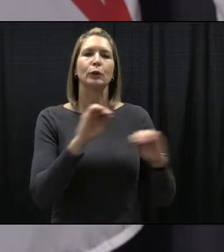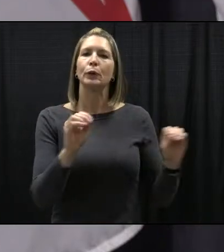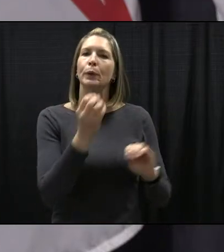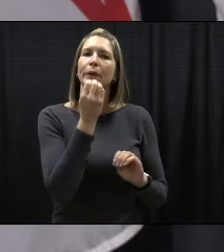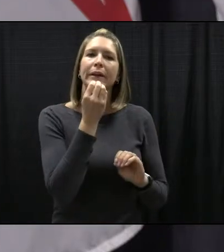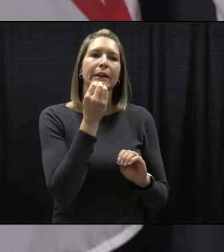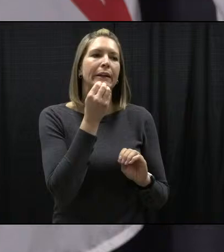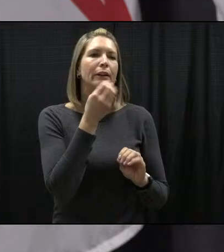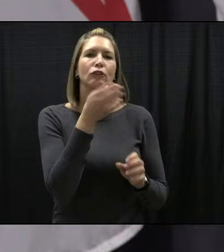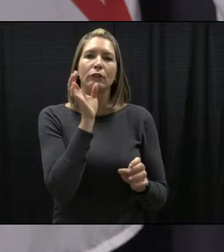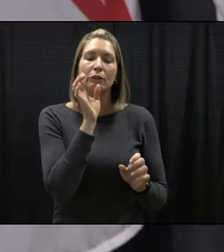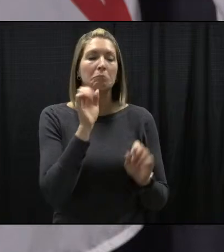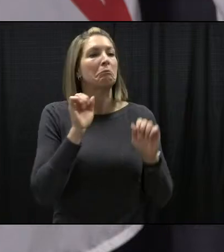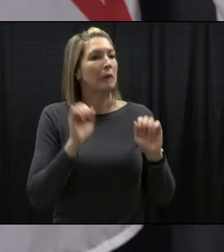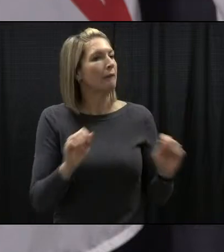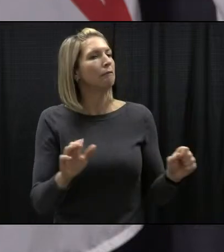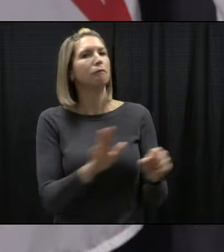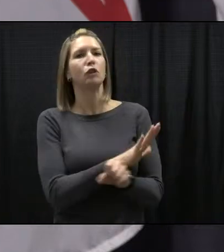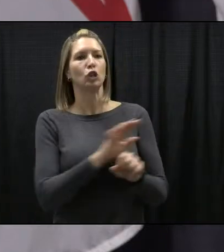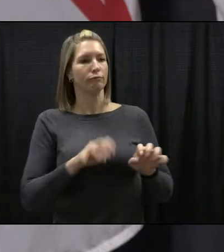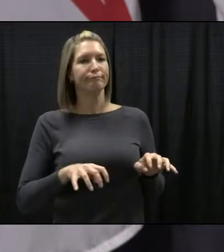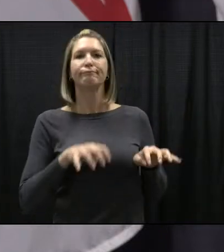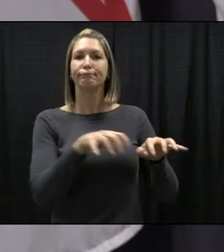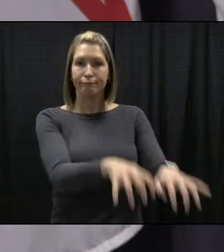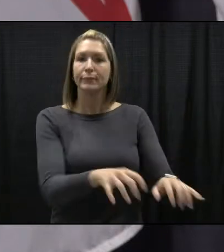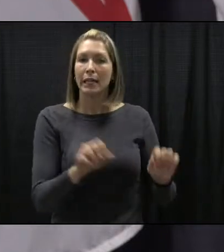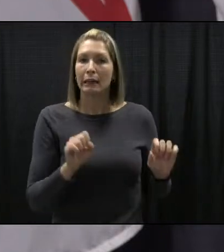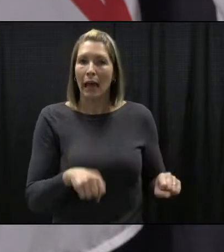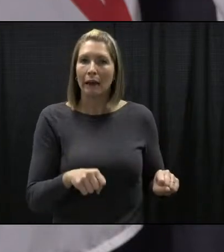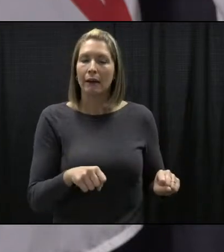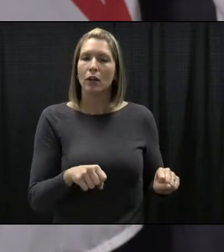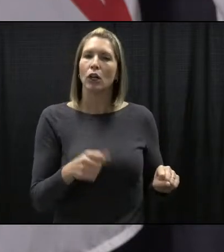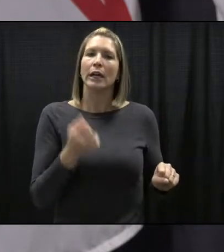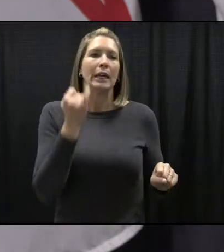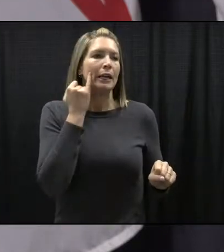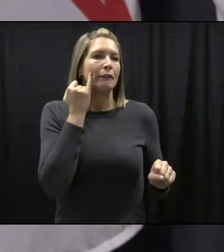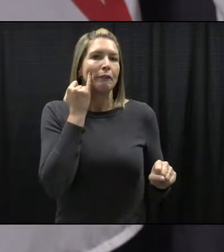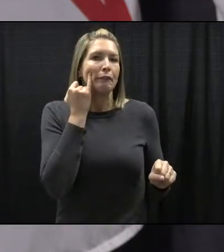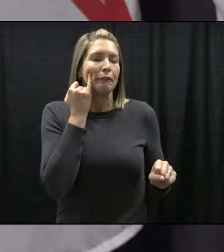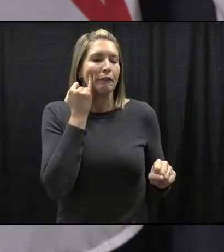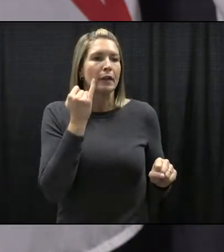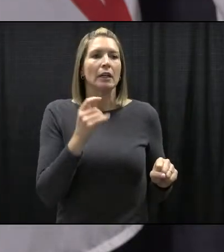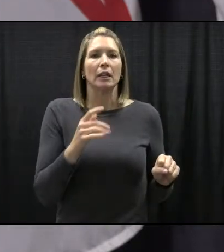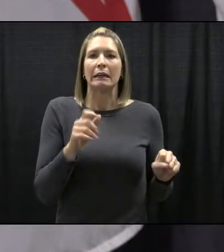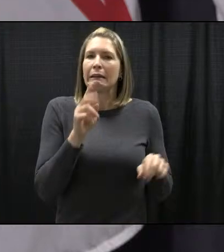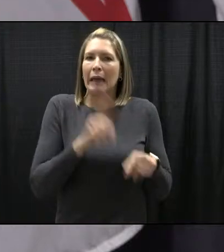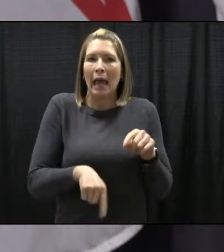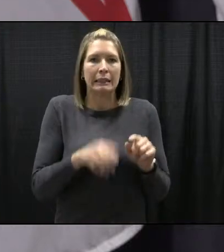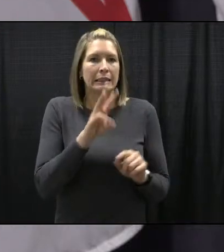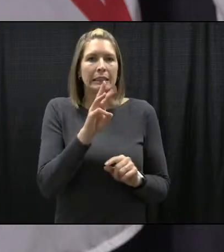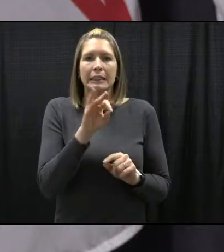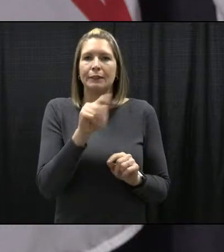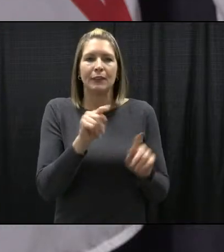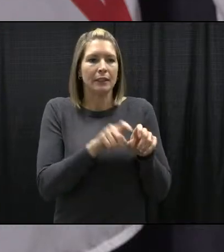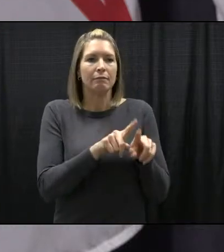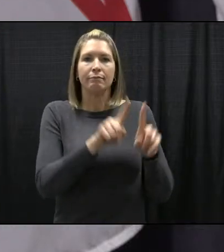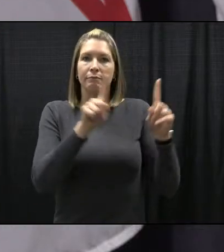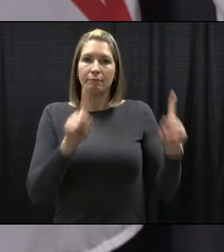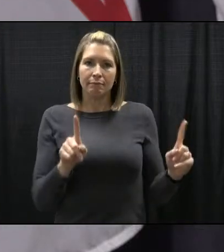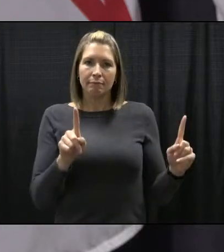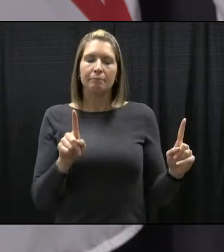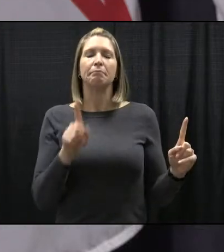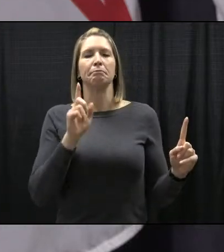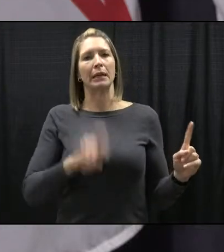seats with no physical distancing. When not seated, physical distancing must be maintained. Attendees must wear a mask at all times, and the venue